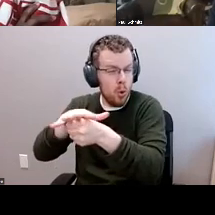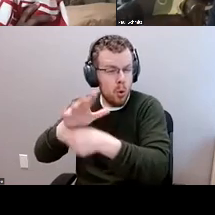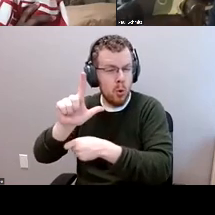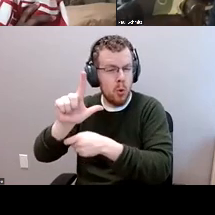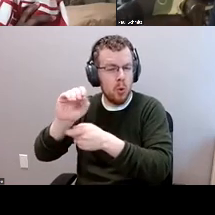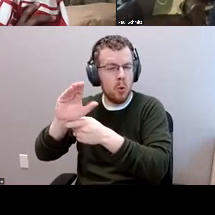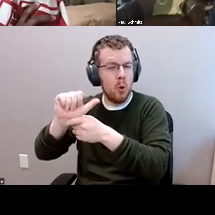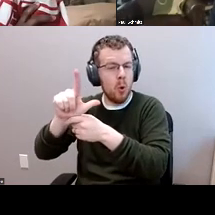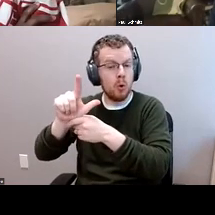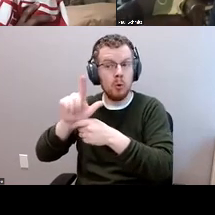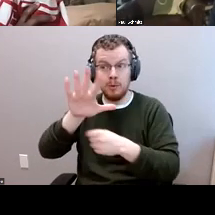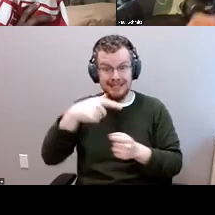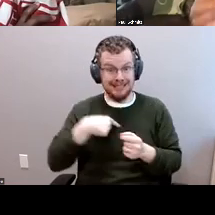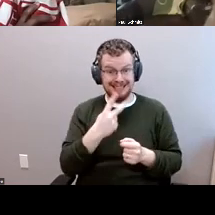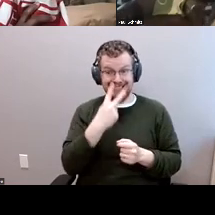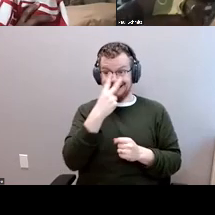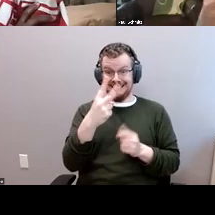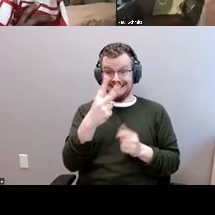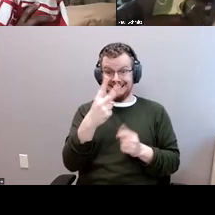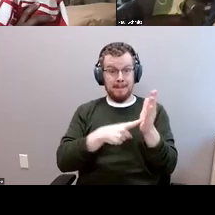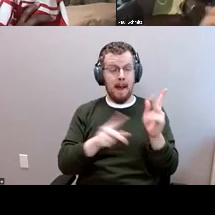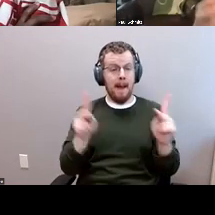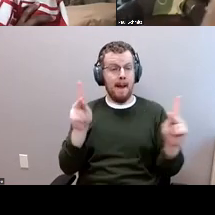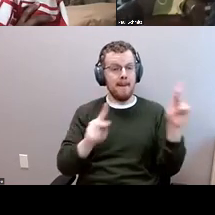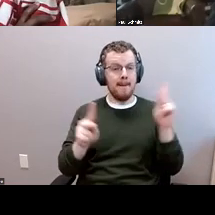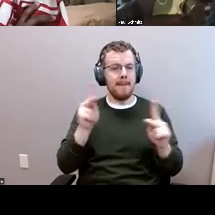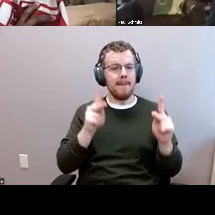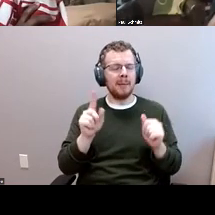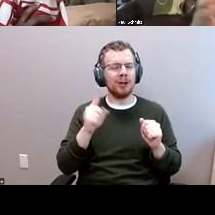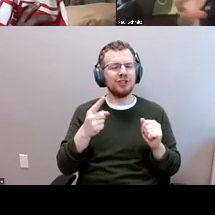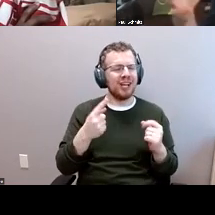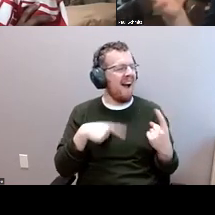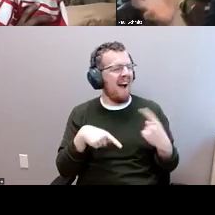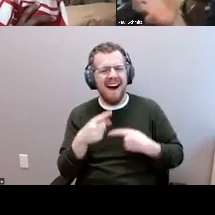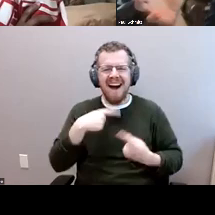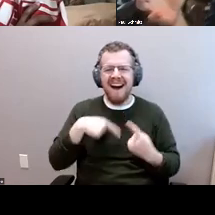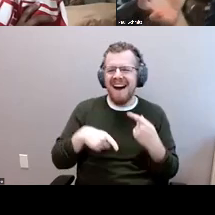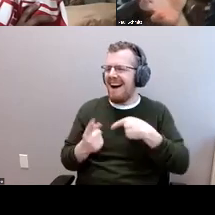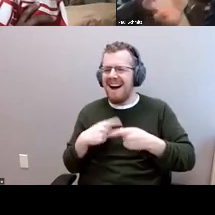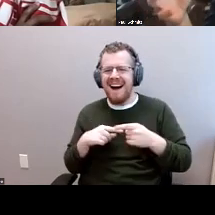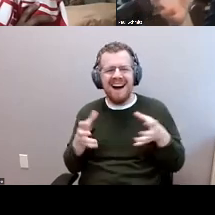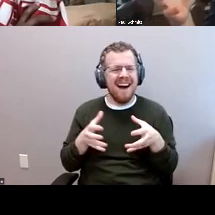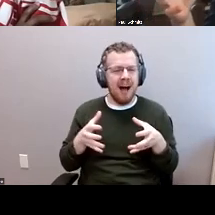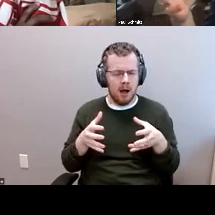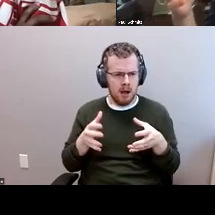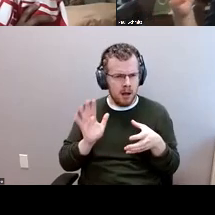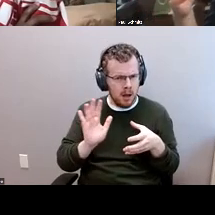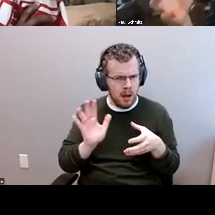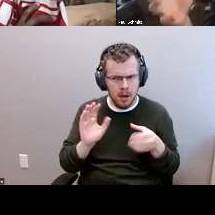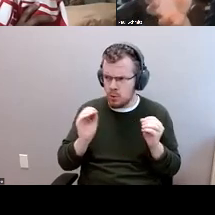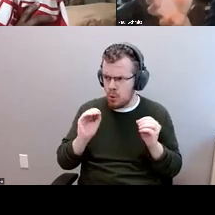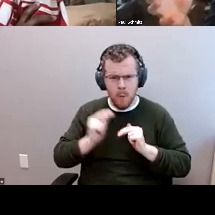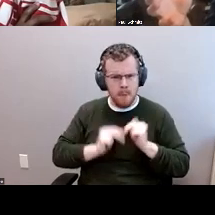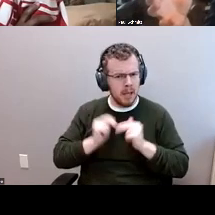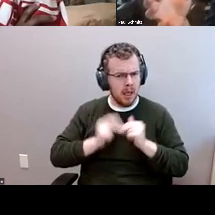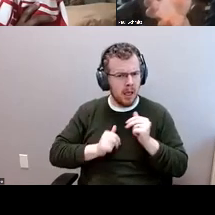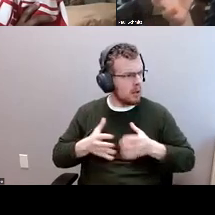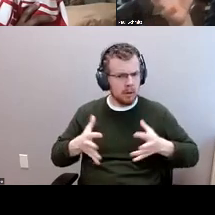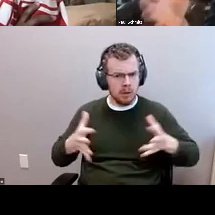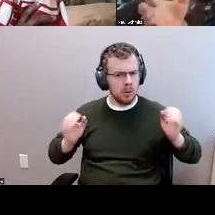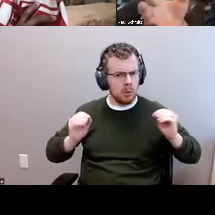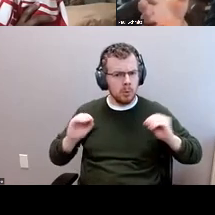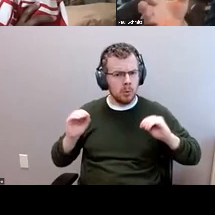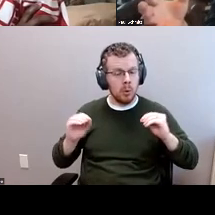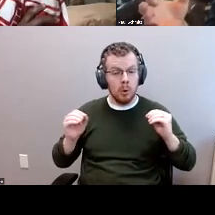sometimes what I see is a lot of people kind of circling their own wagons versus trying to build. And I think if I'm in a local